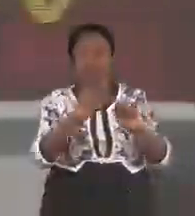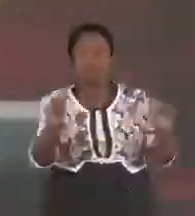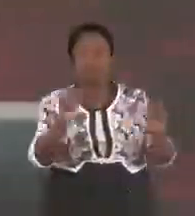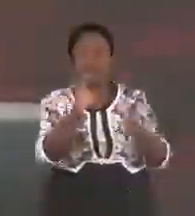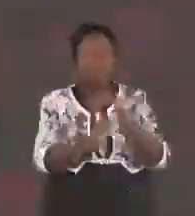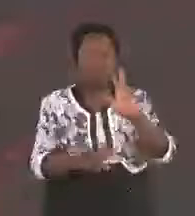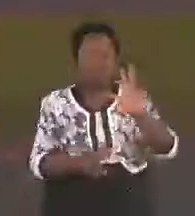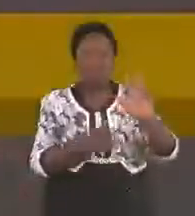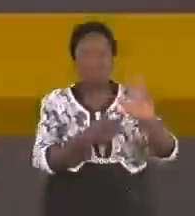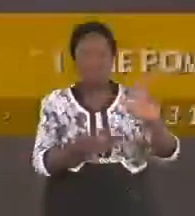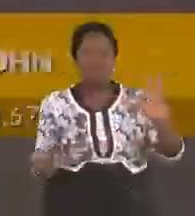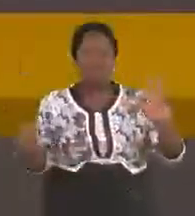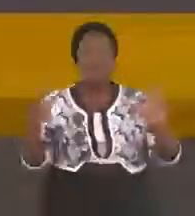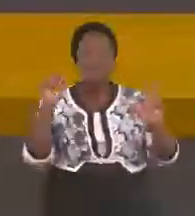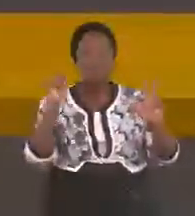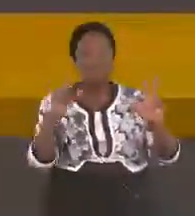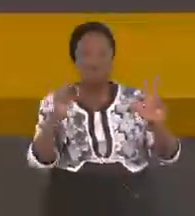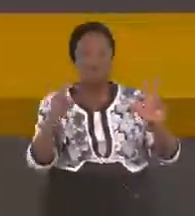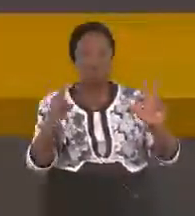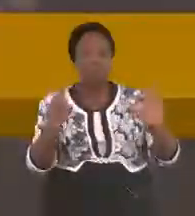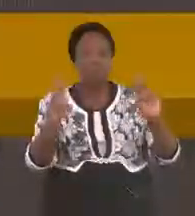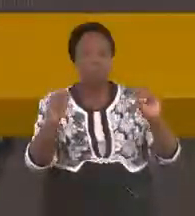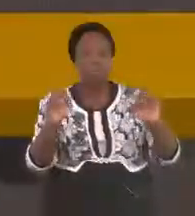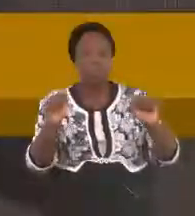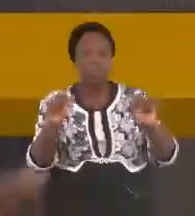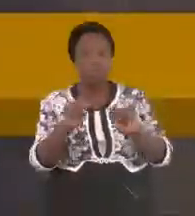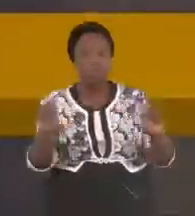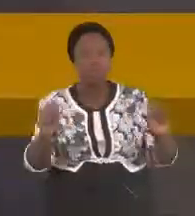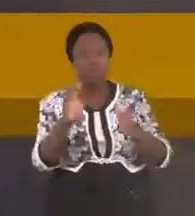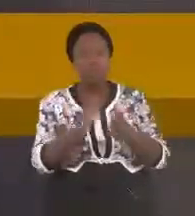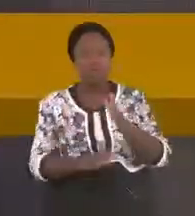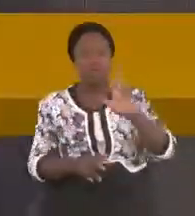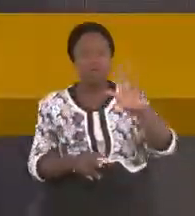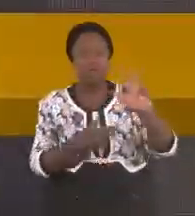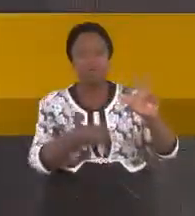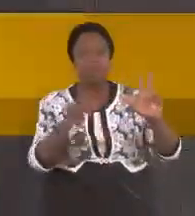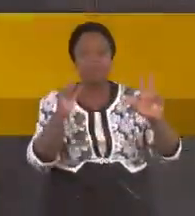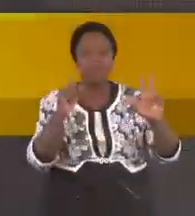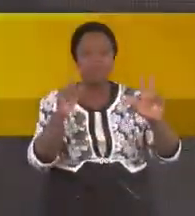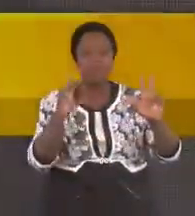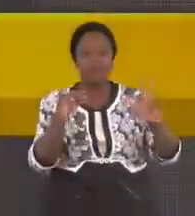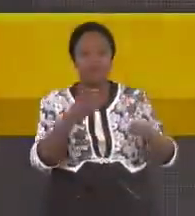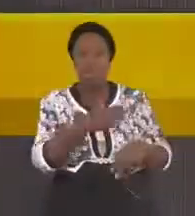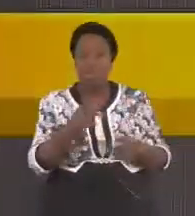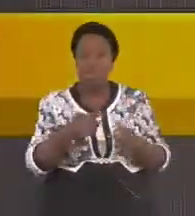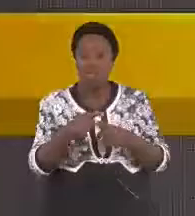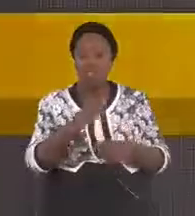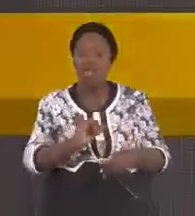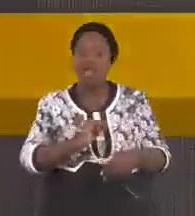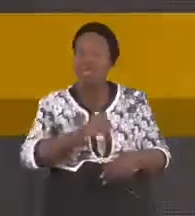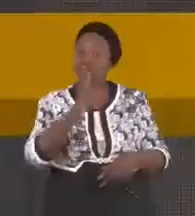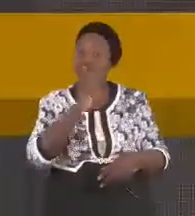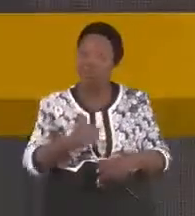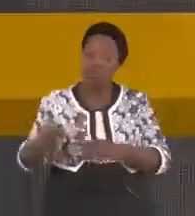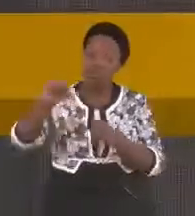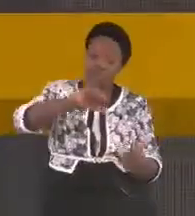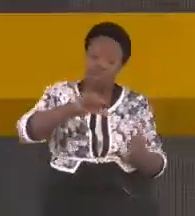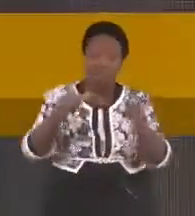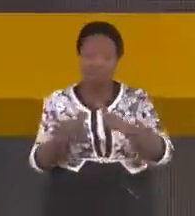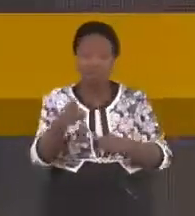verse 11, Matthew chapter 3, verse 11, it says, "I indeed baptize you with water,